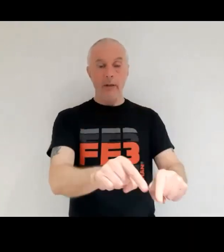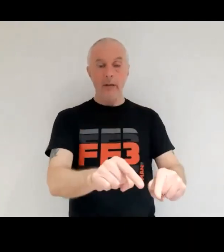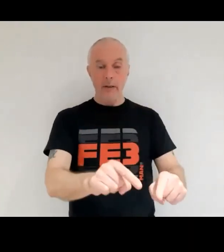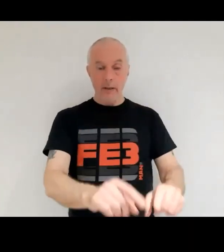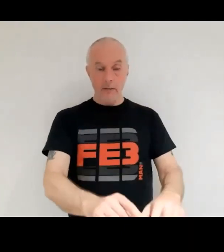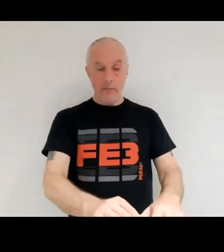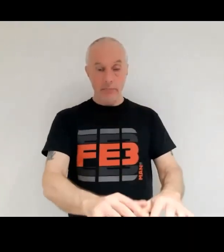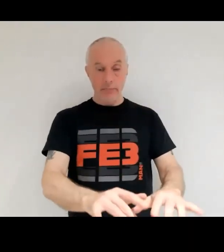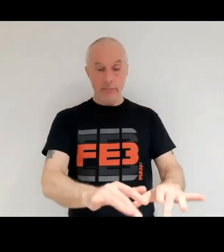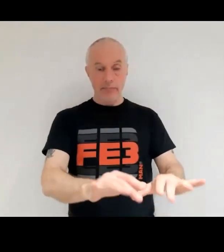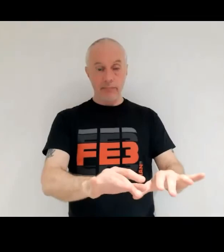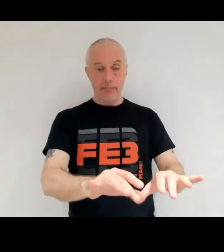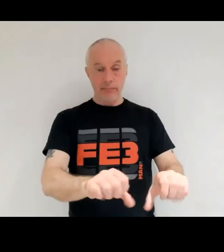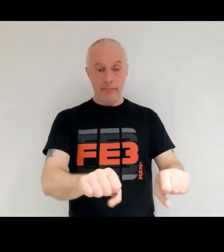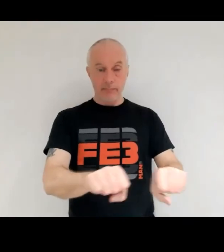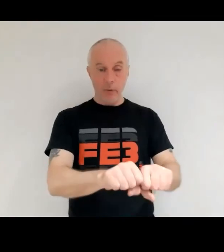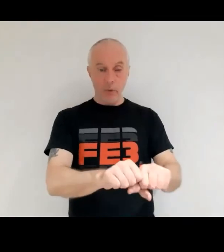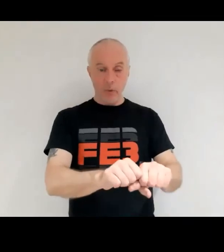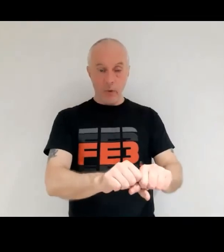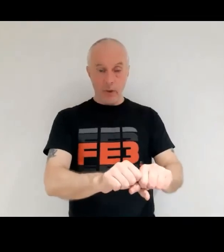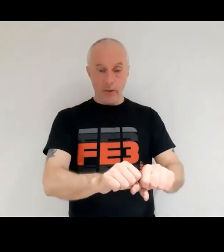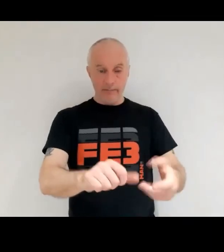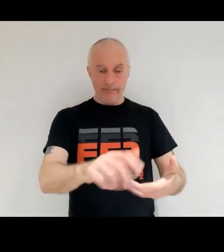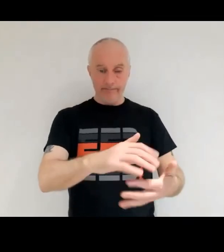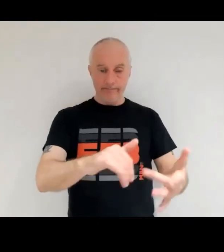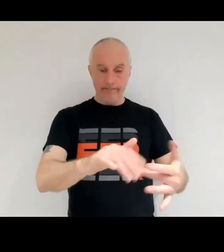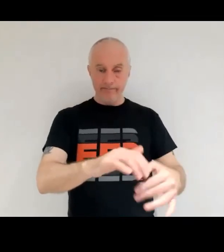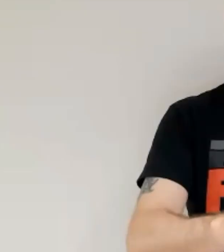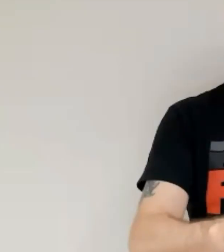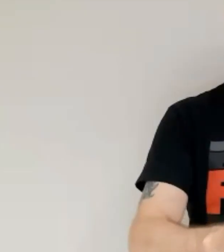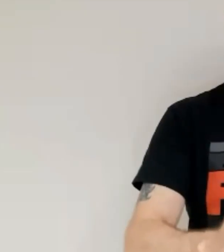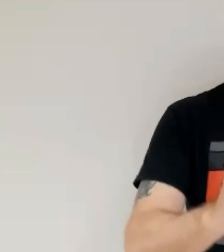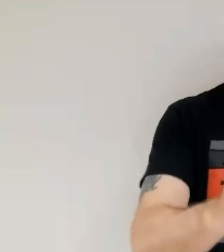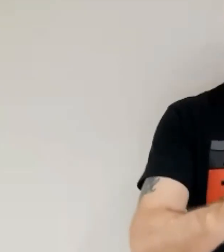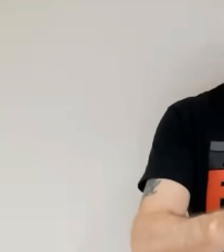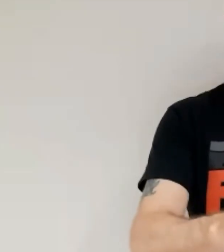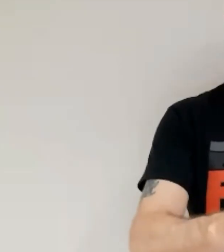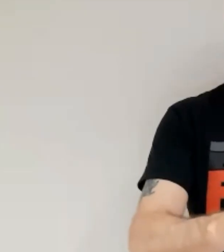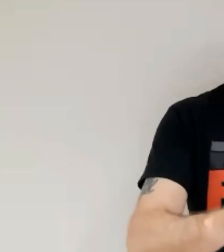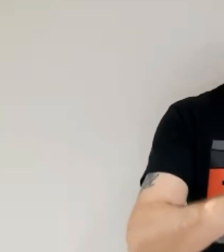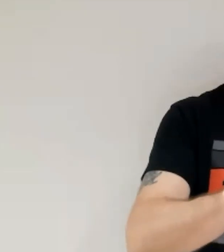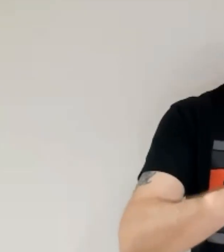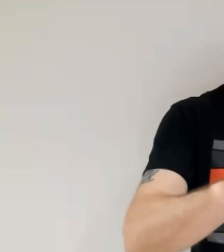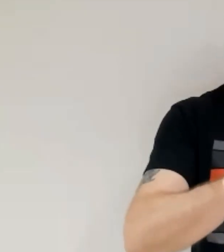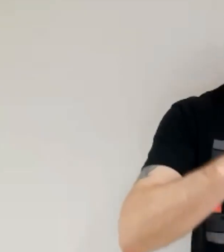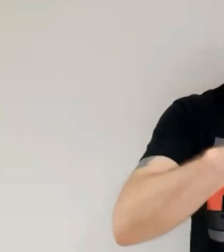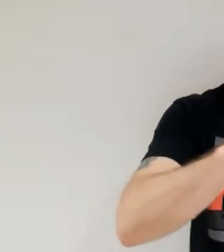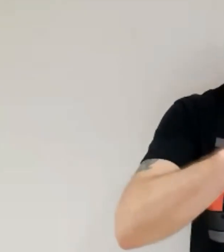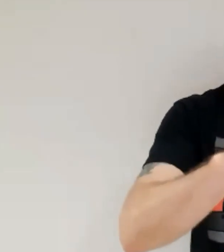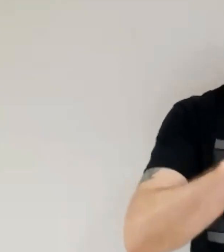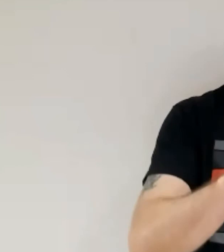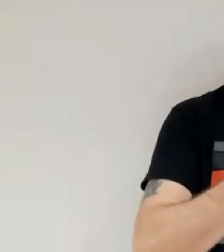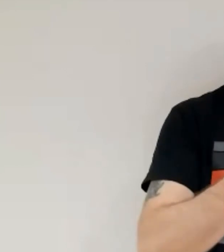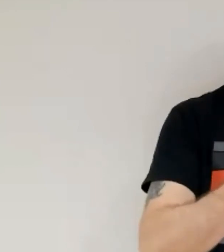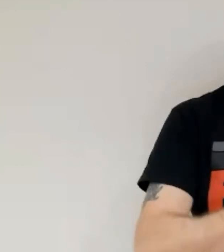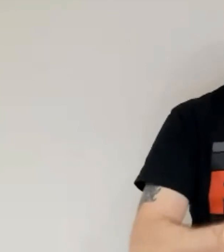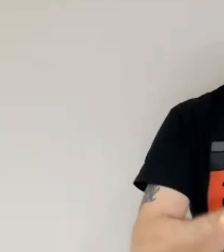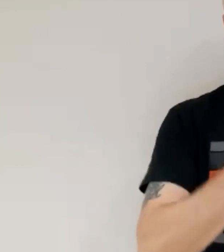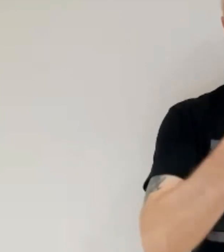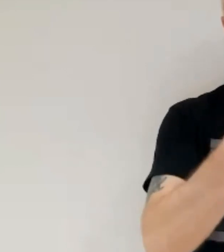in which you have more concentrated hydrogen gas. I think you'd